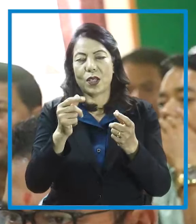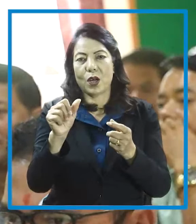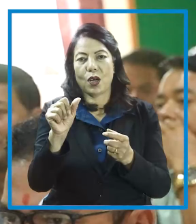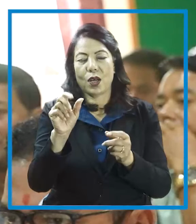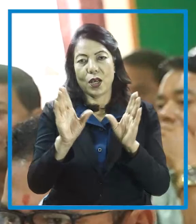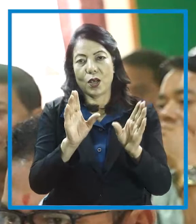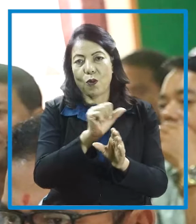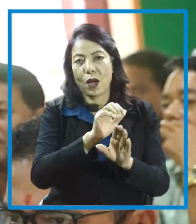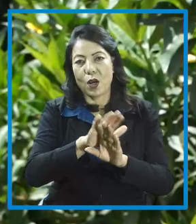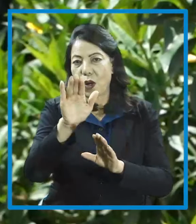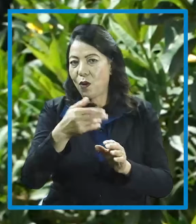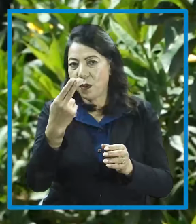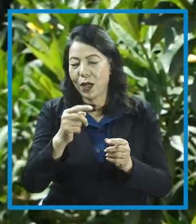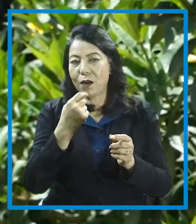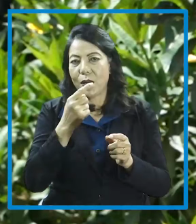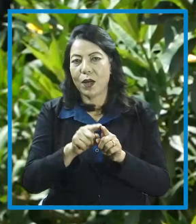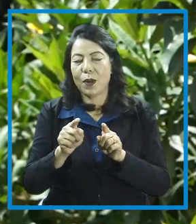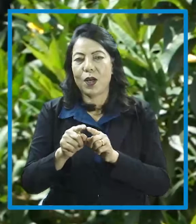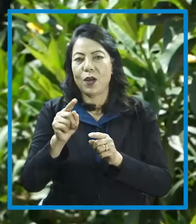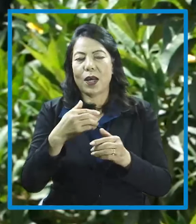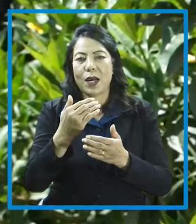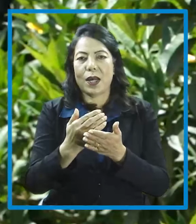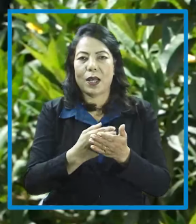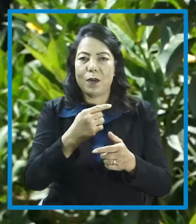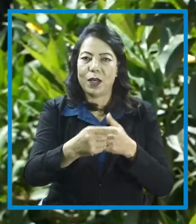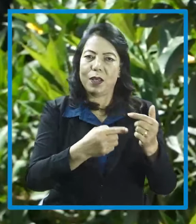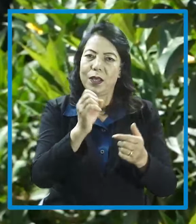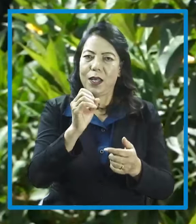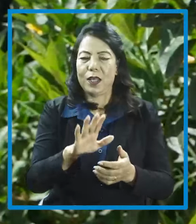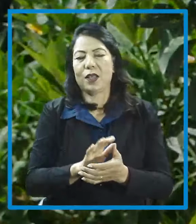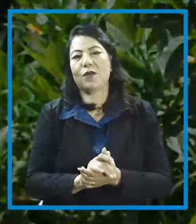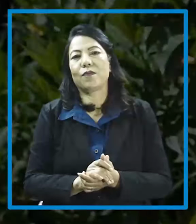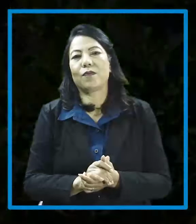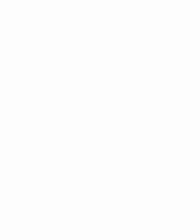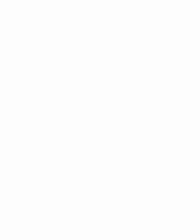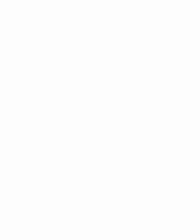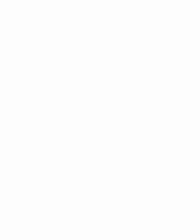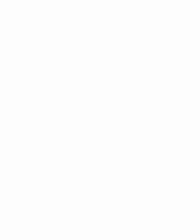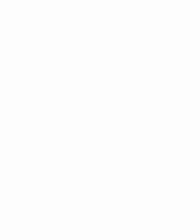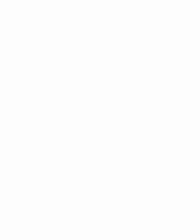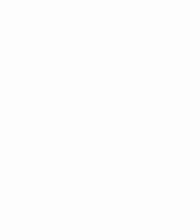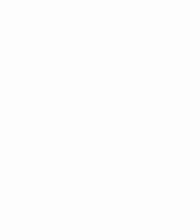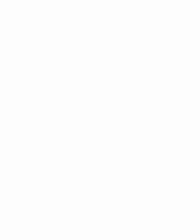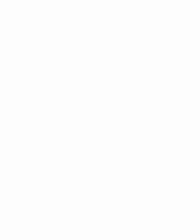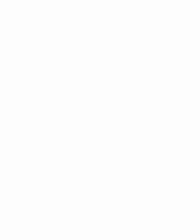garnu pani tayar chhau. Aunu bhayena waharu aunu bhayena bhane ami yo karyakram lai kunai na kunai rupma nirantarata dinchhau.